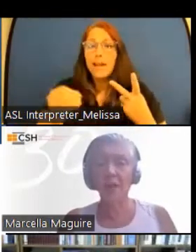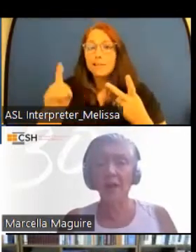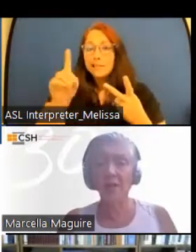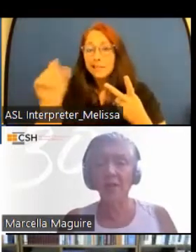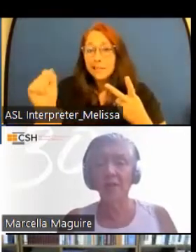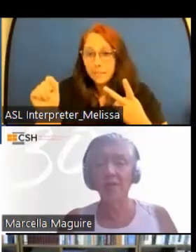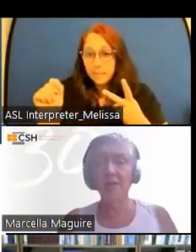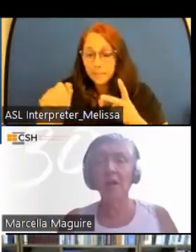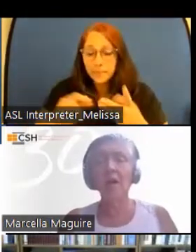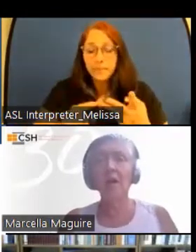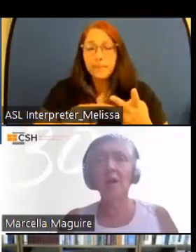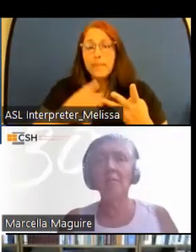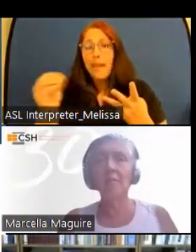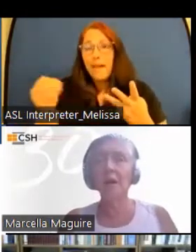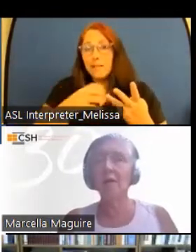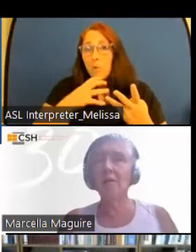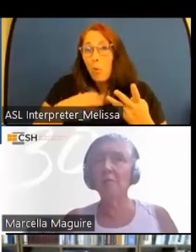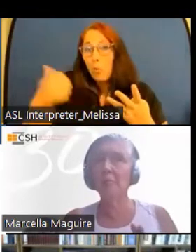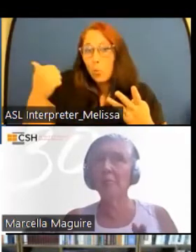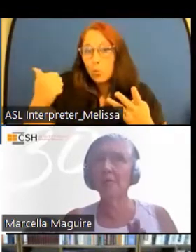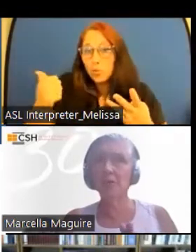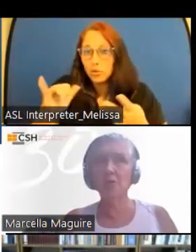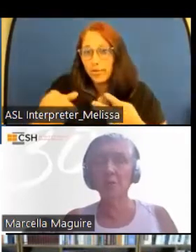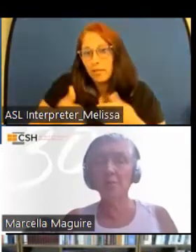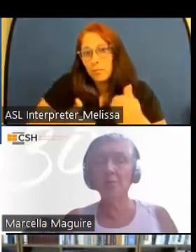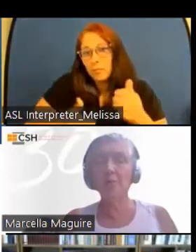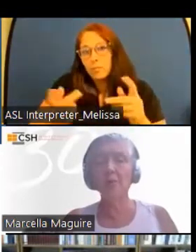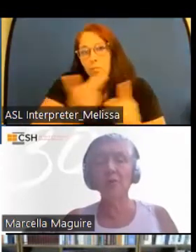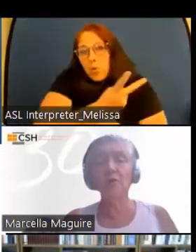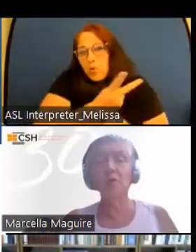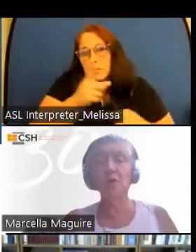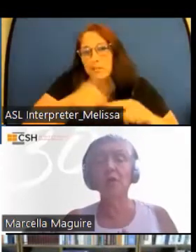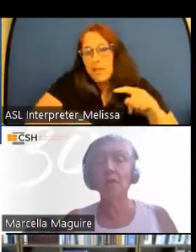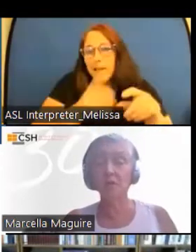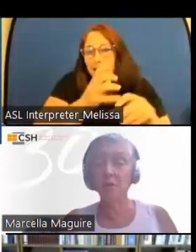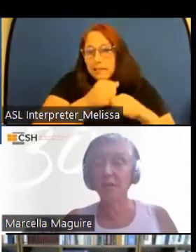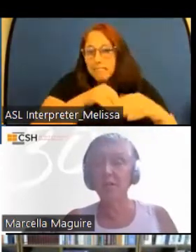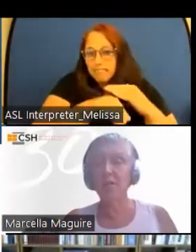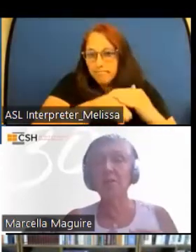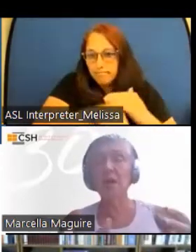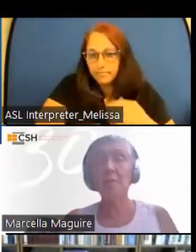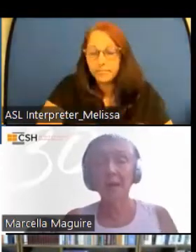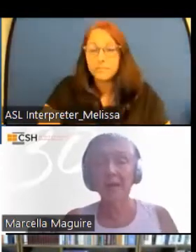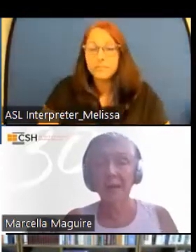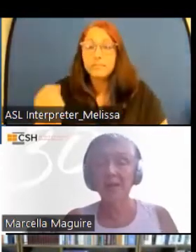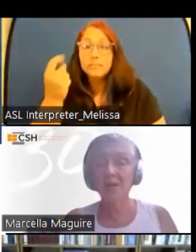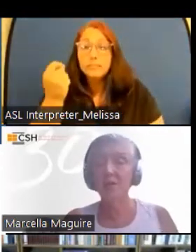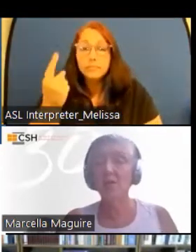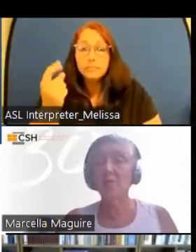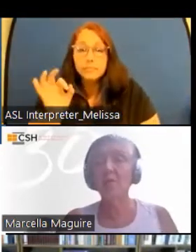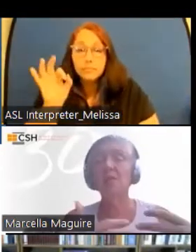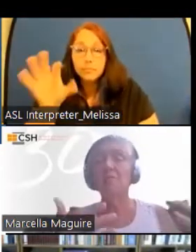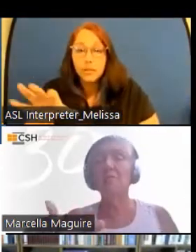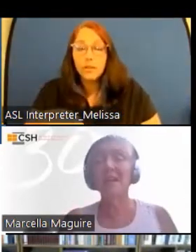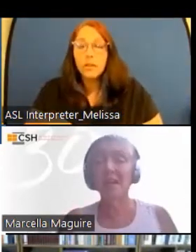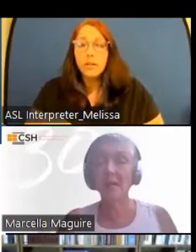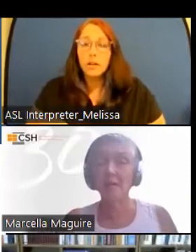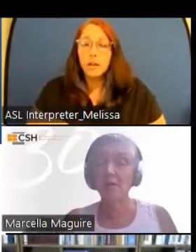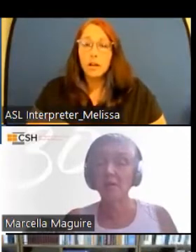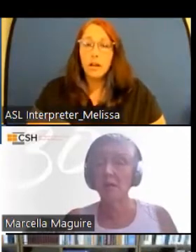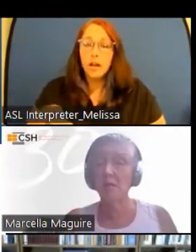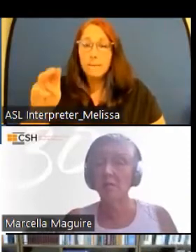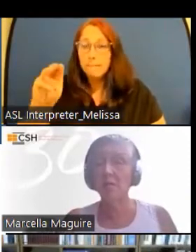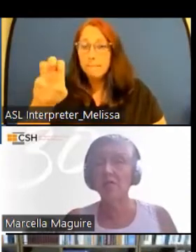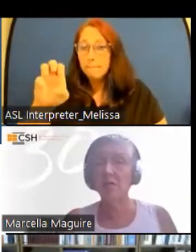not the housing out there. Just to remember, for folks who work in entitlement systems, Medicaid is an entitlement system, Medicare